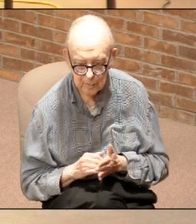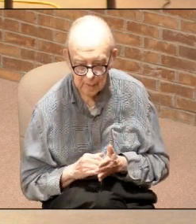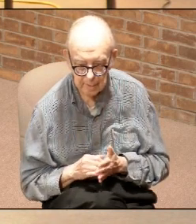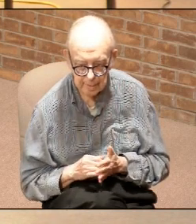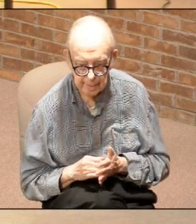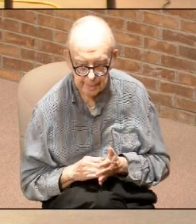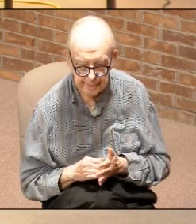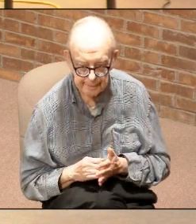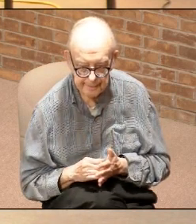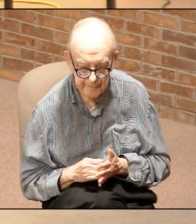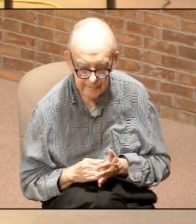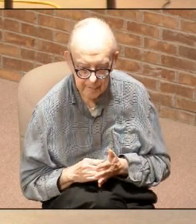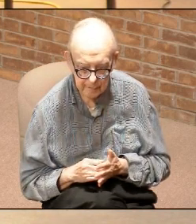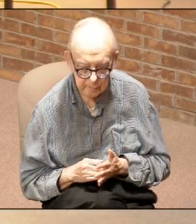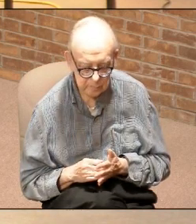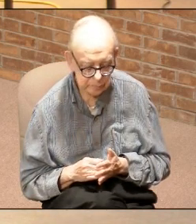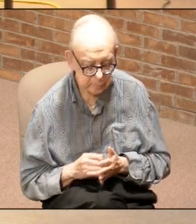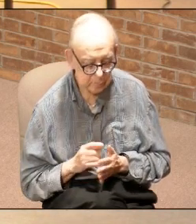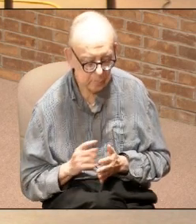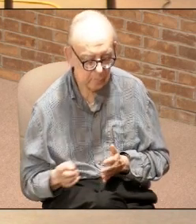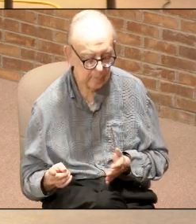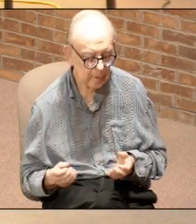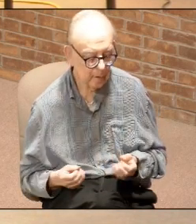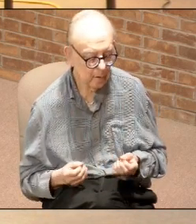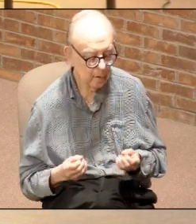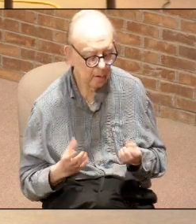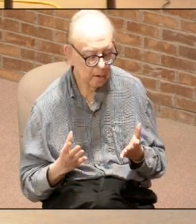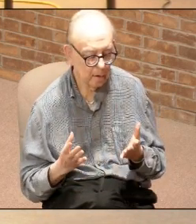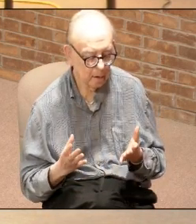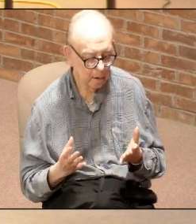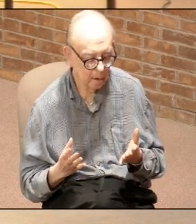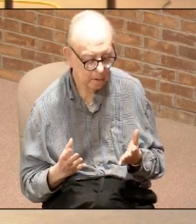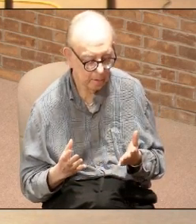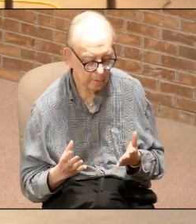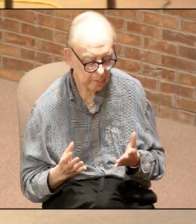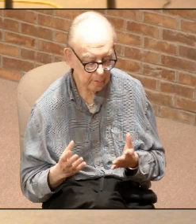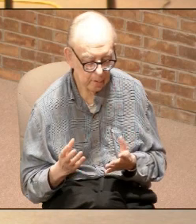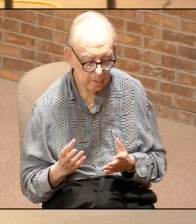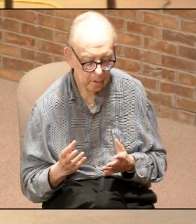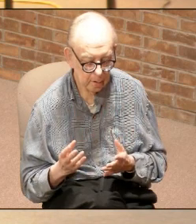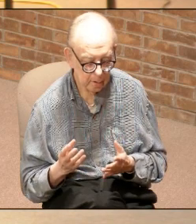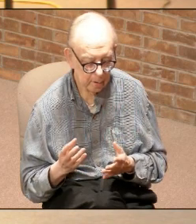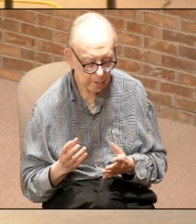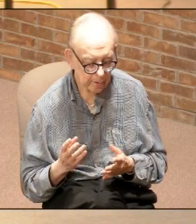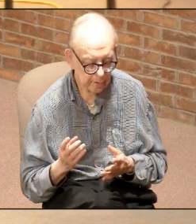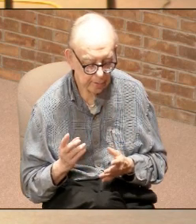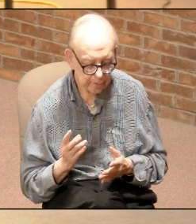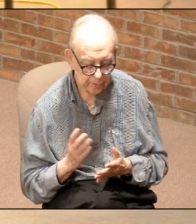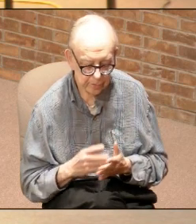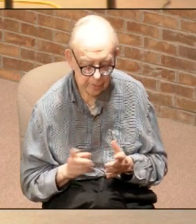there are so many someones out there that are overpowered